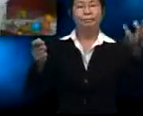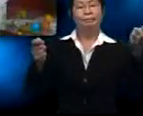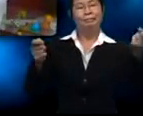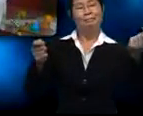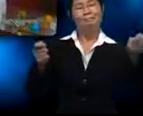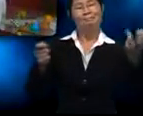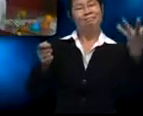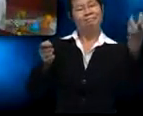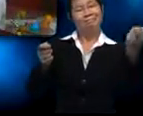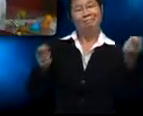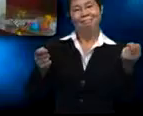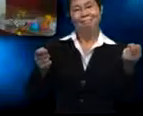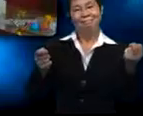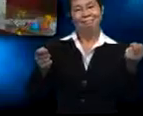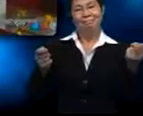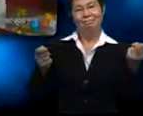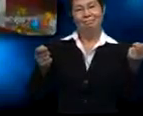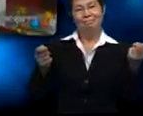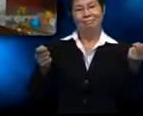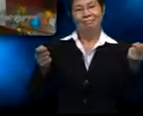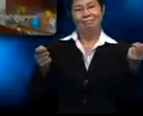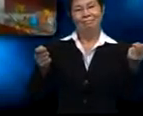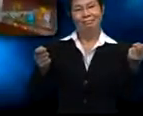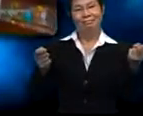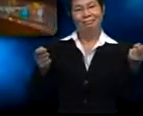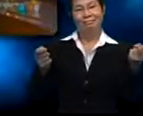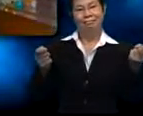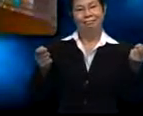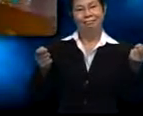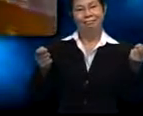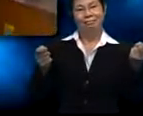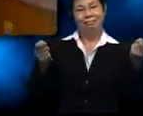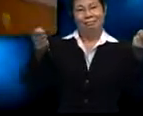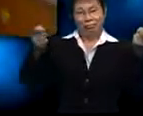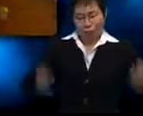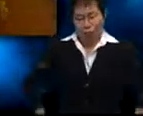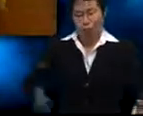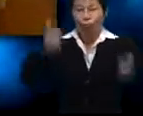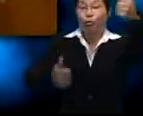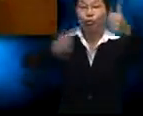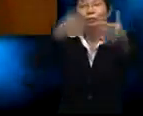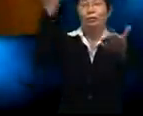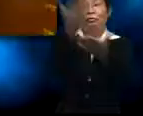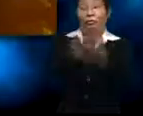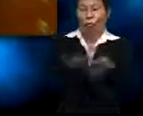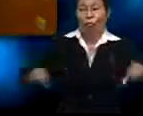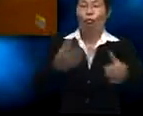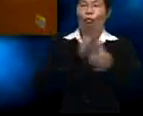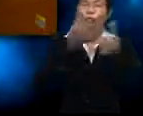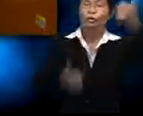they are of the same weight, right? If I drop, which one will reach first?